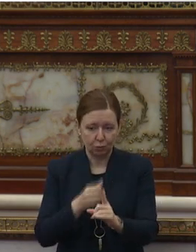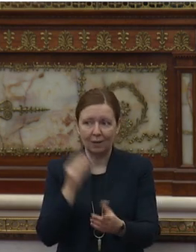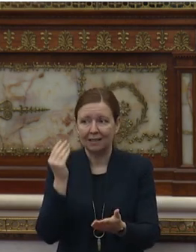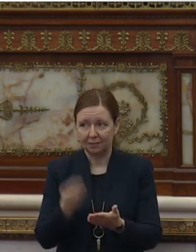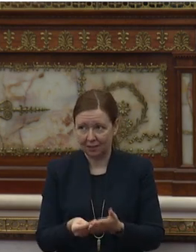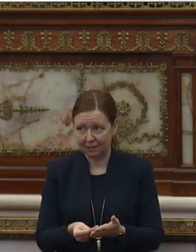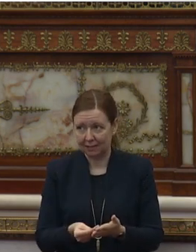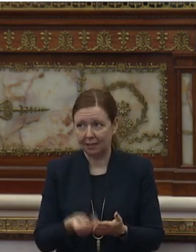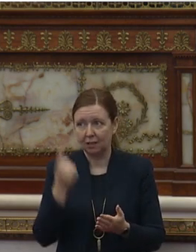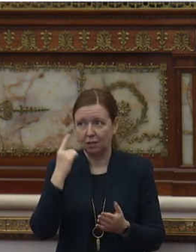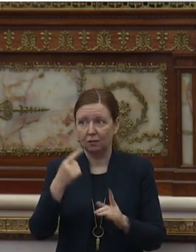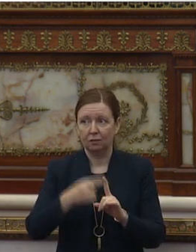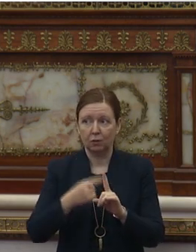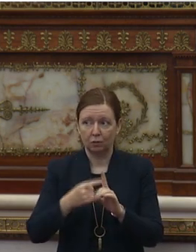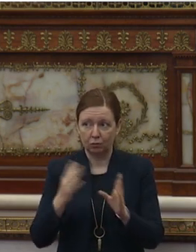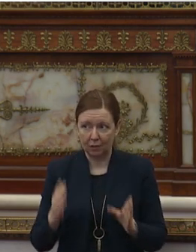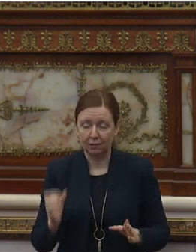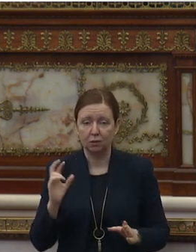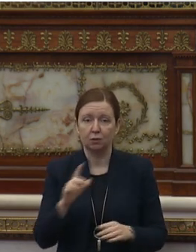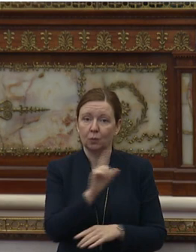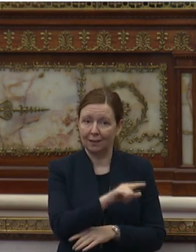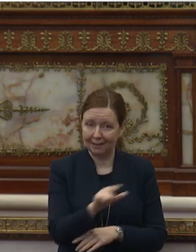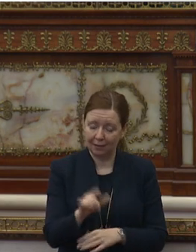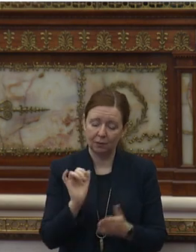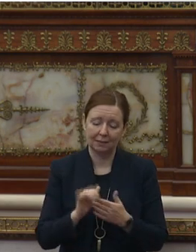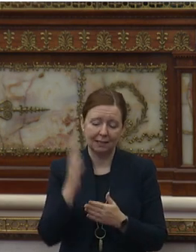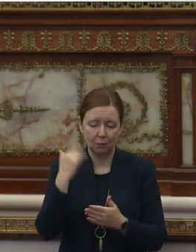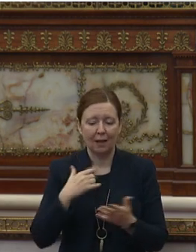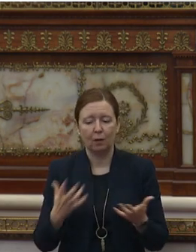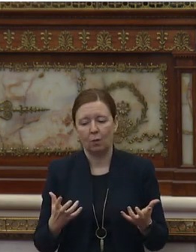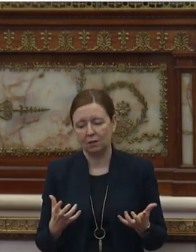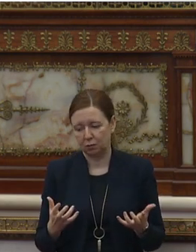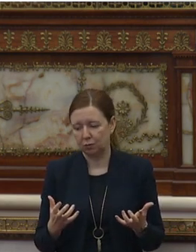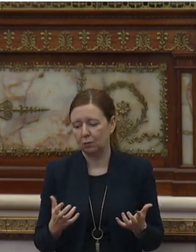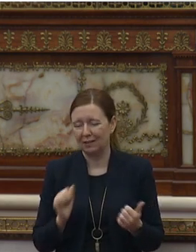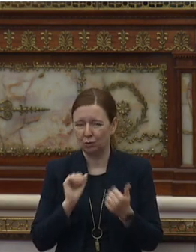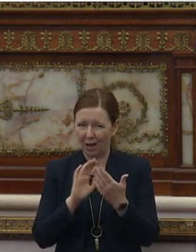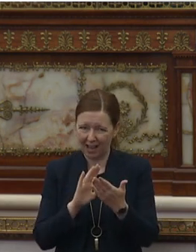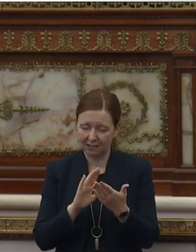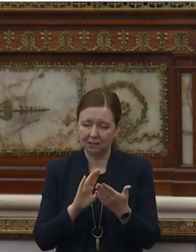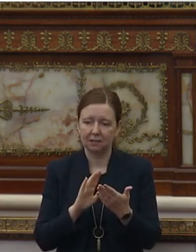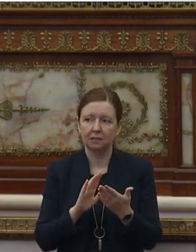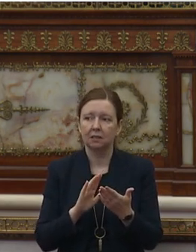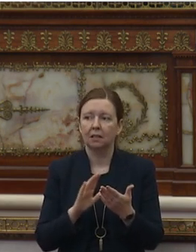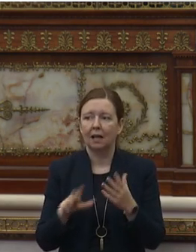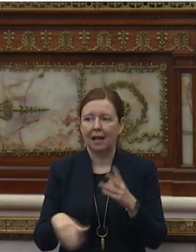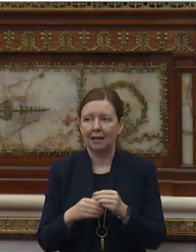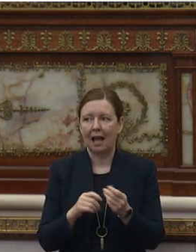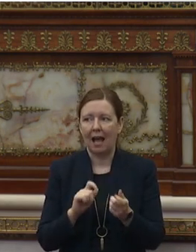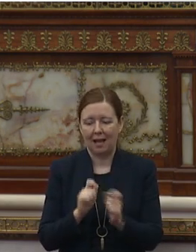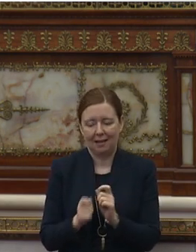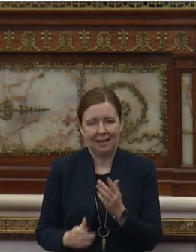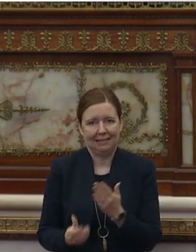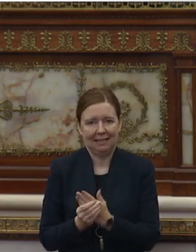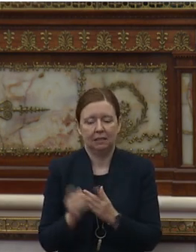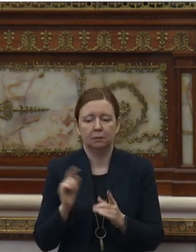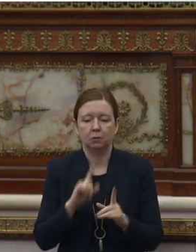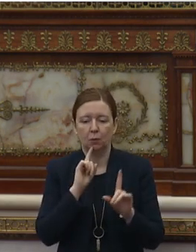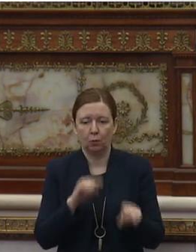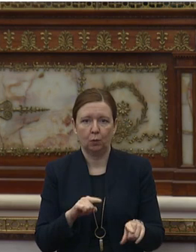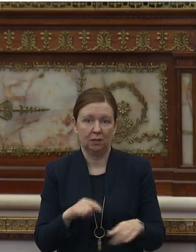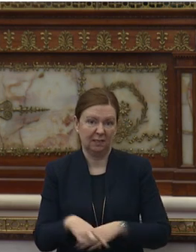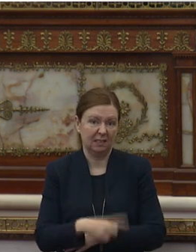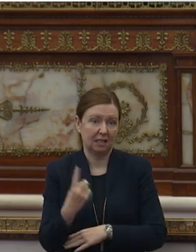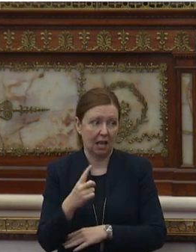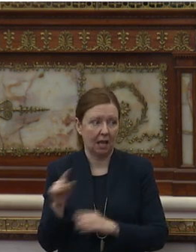funding for renters or for landlords, which is why I wanted to address and add an addendum to the orders of the